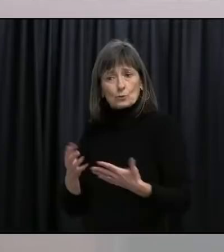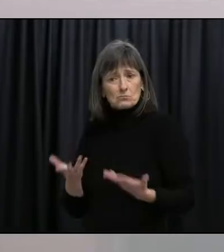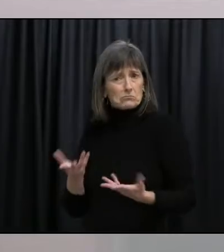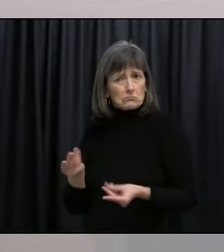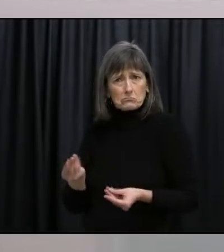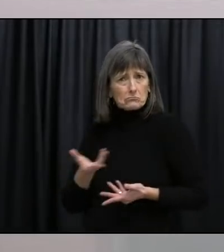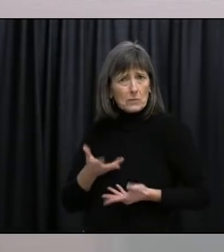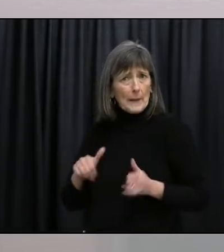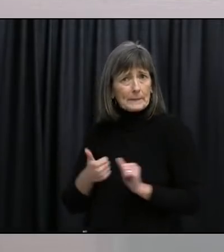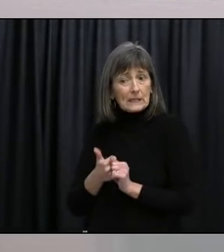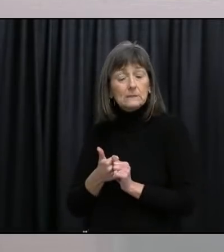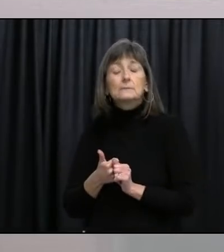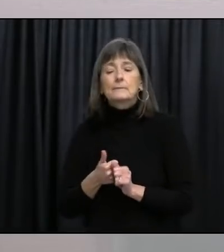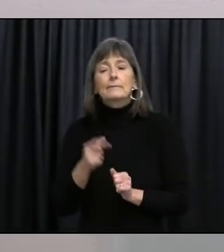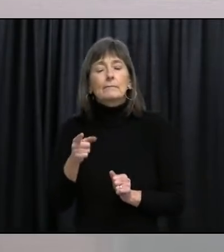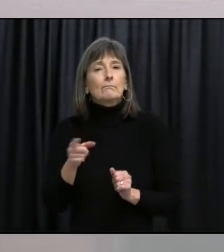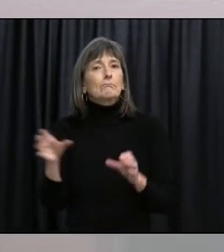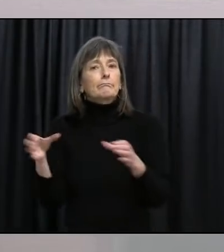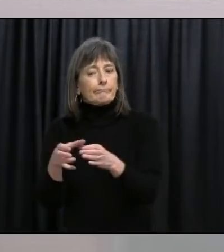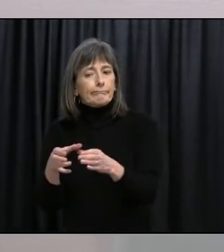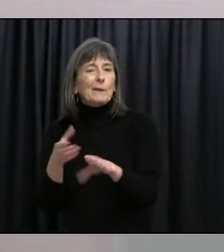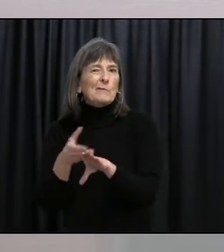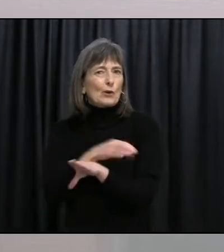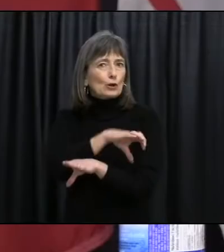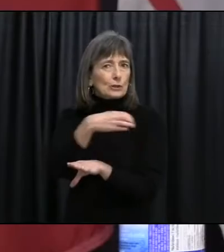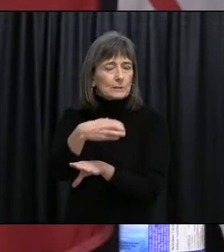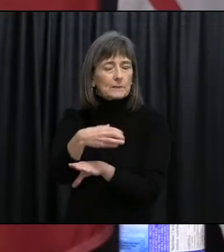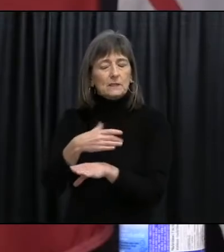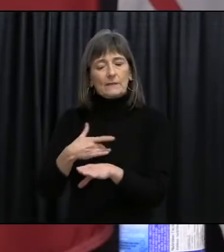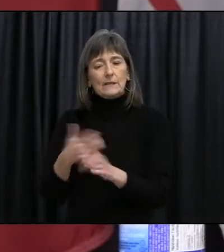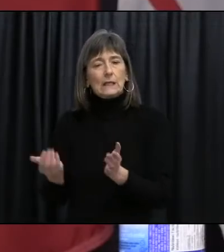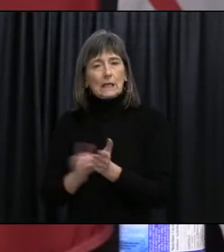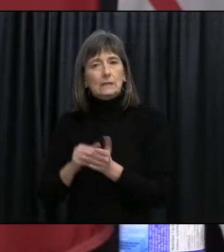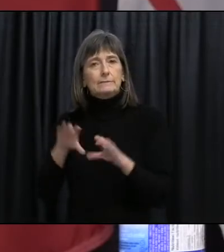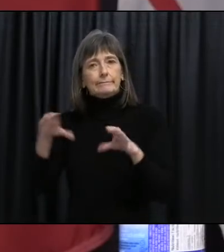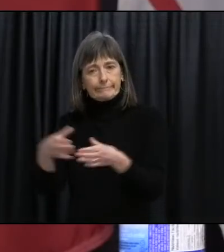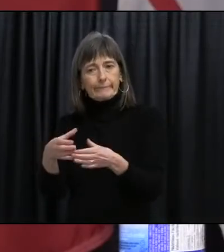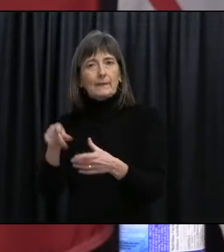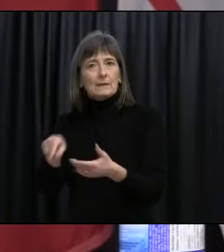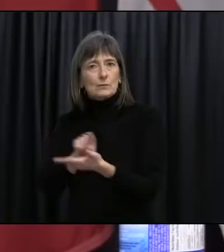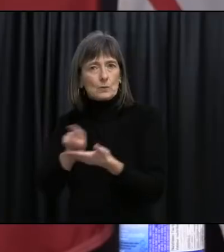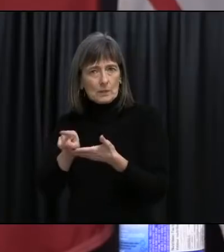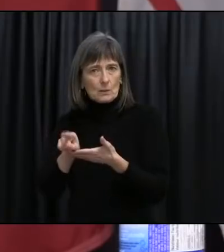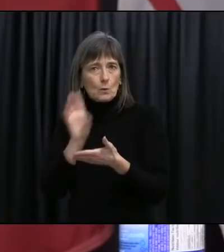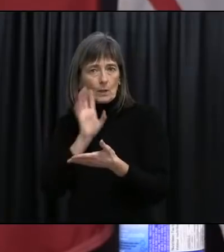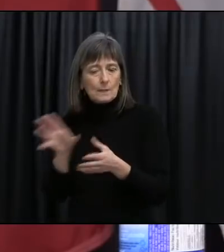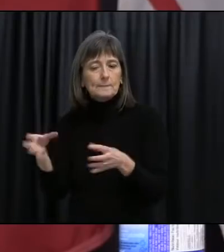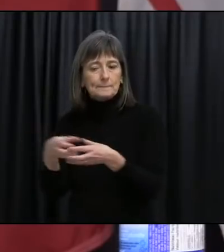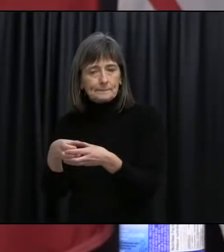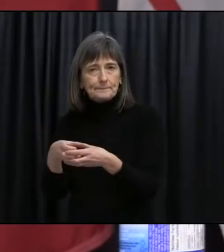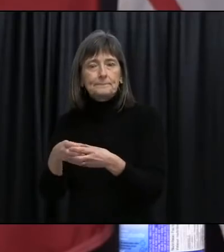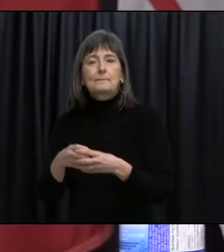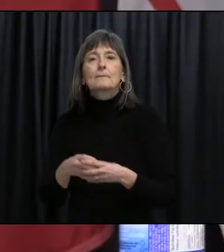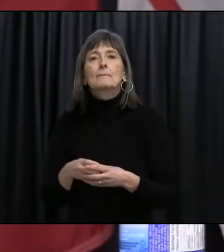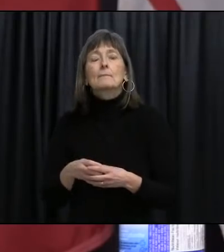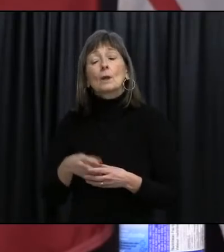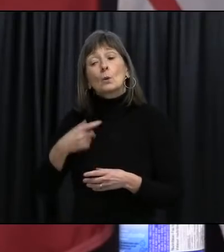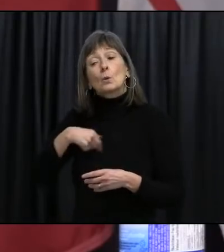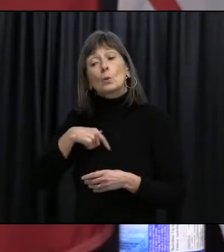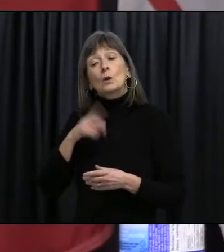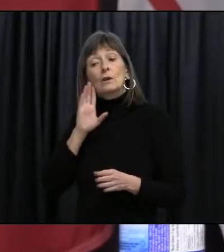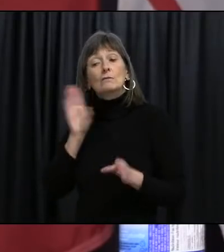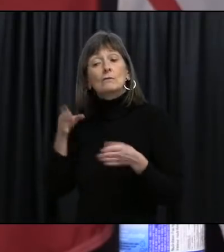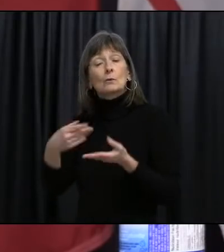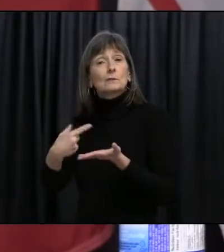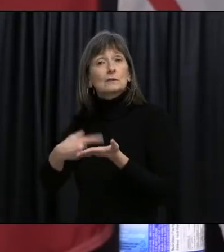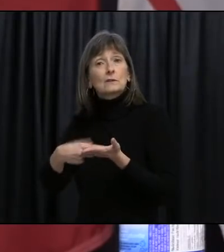just before Christmas and will probably be meeting again this week. The focus of our efforts had been discussions